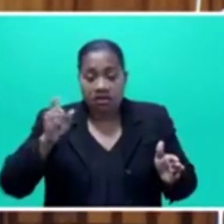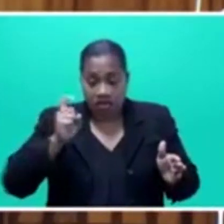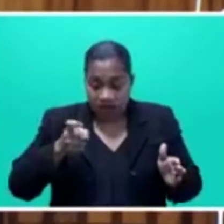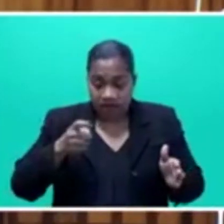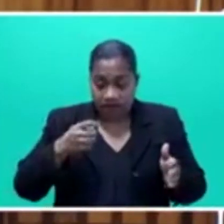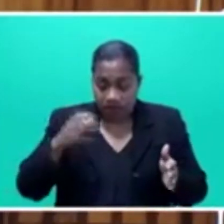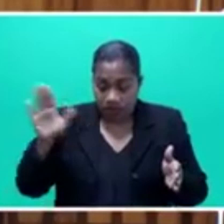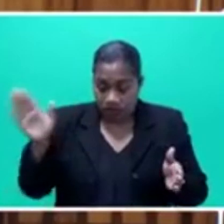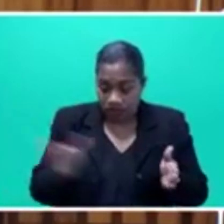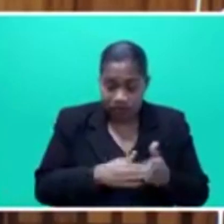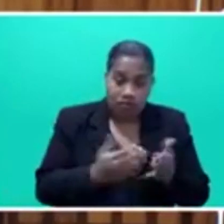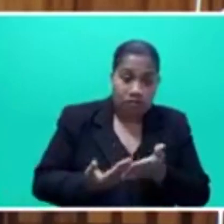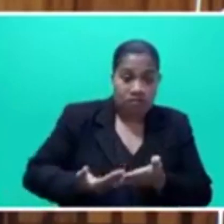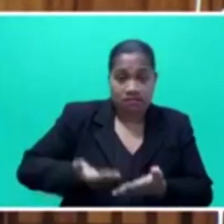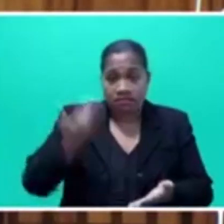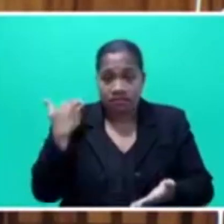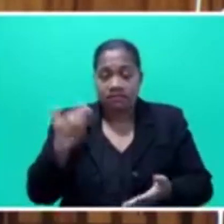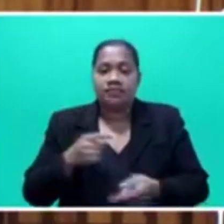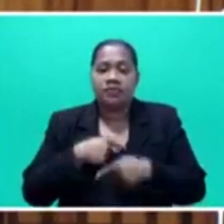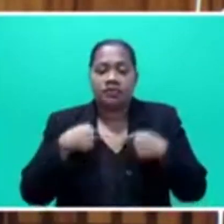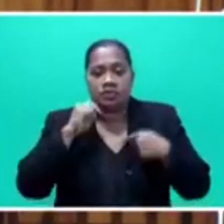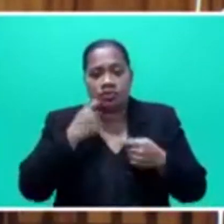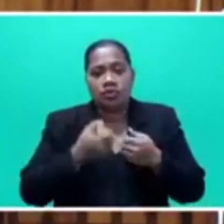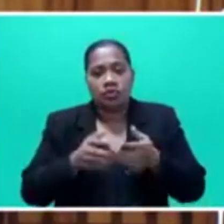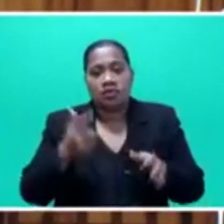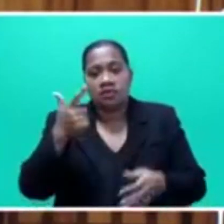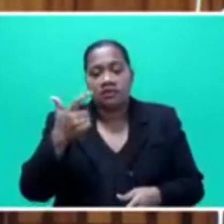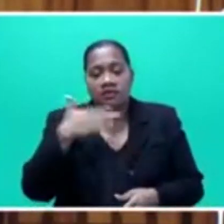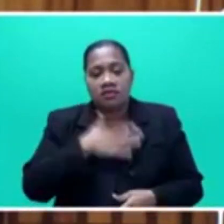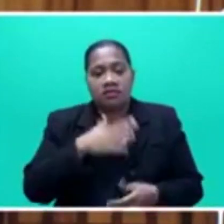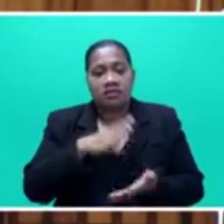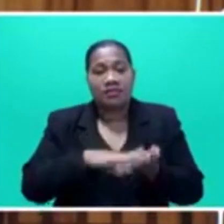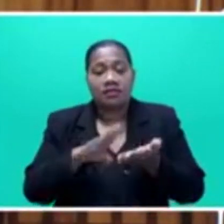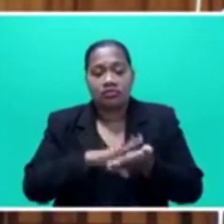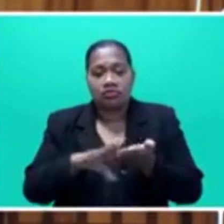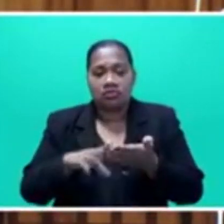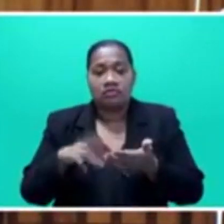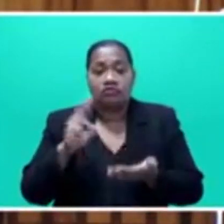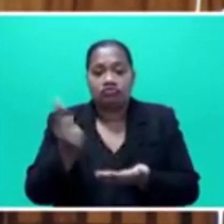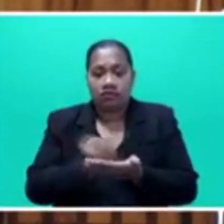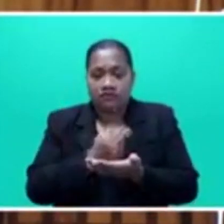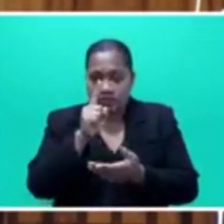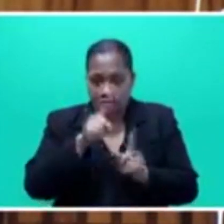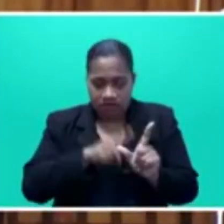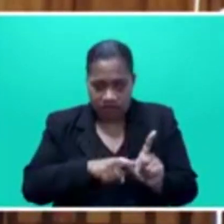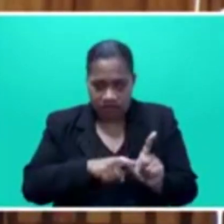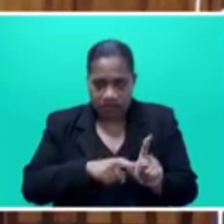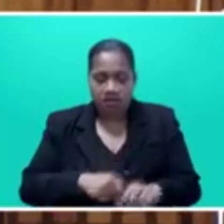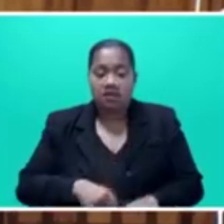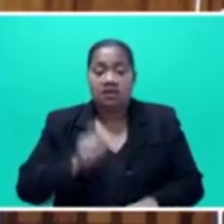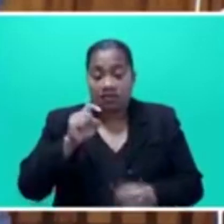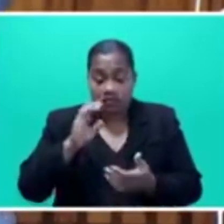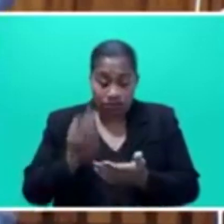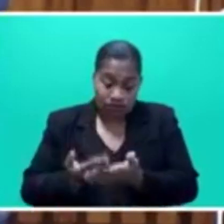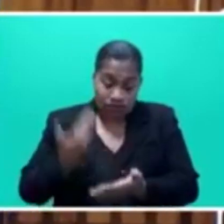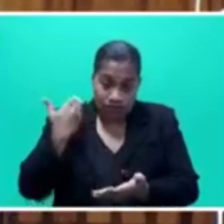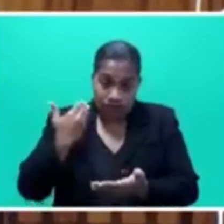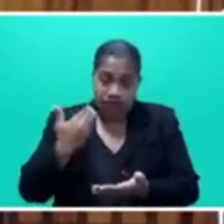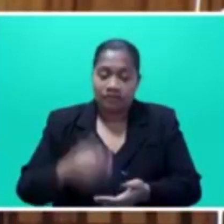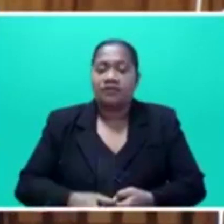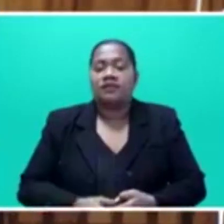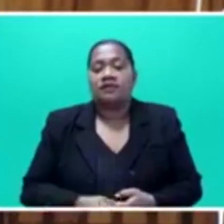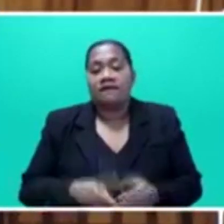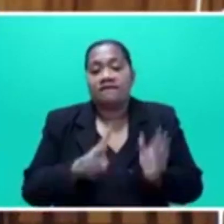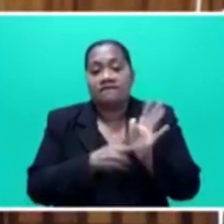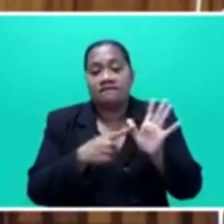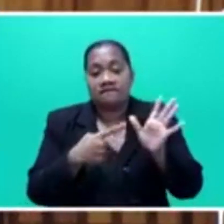VAT altogether, we're going to lose $700 million in revenue a year. Even if you were to remove